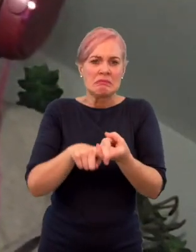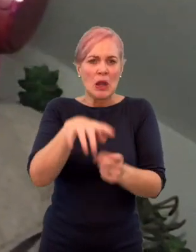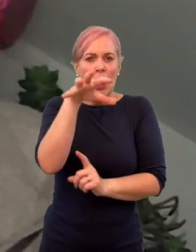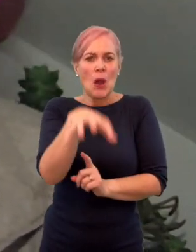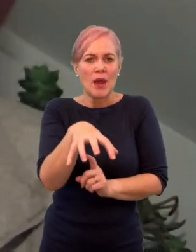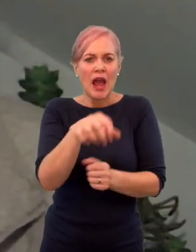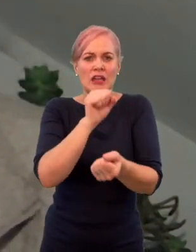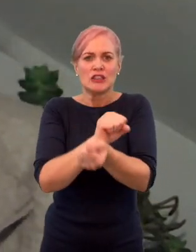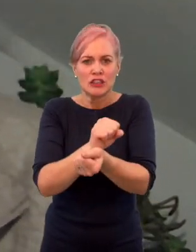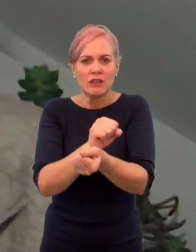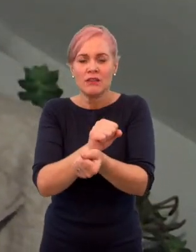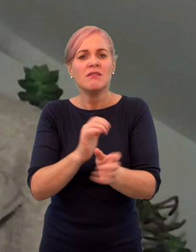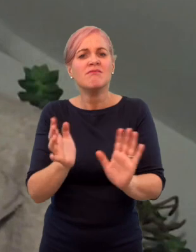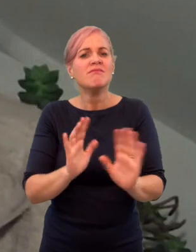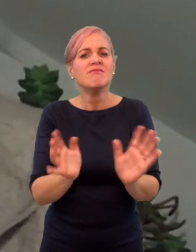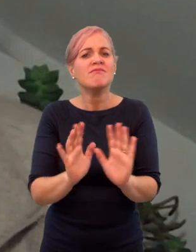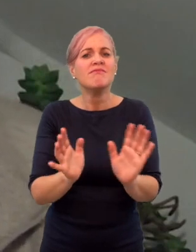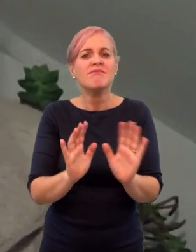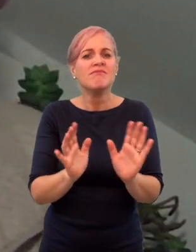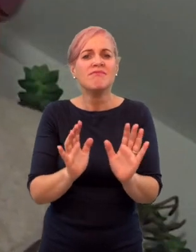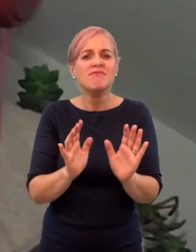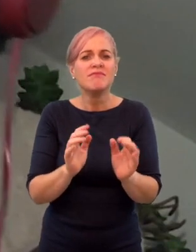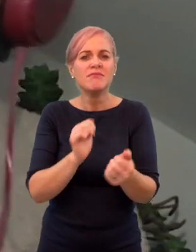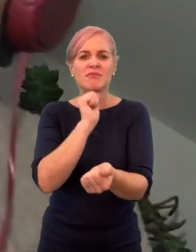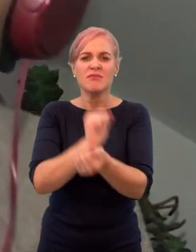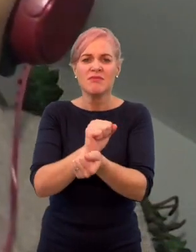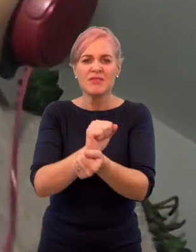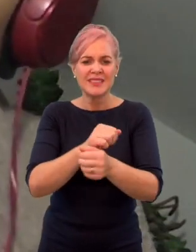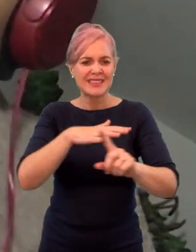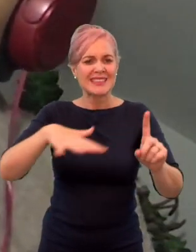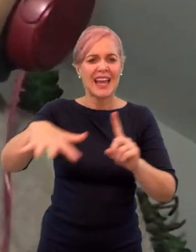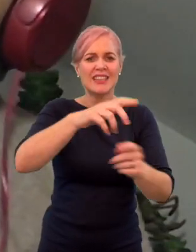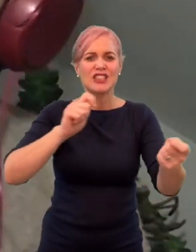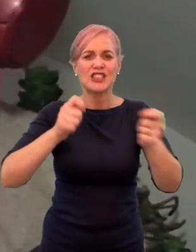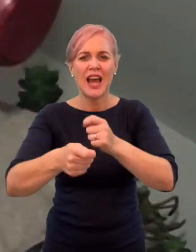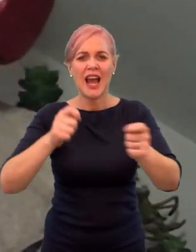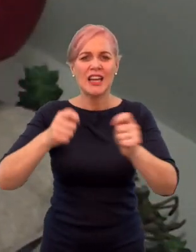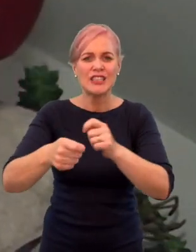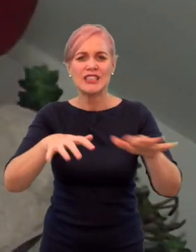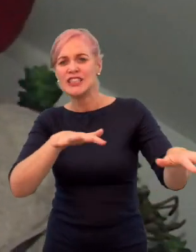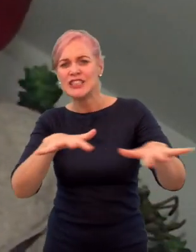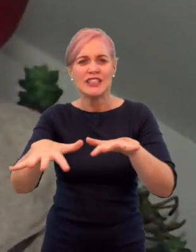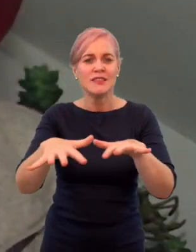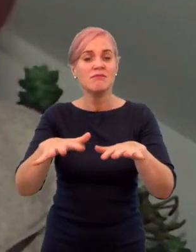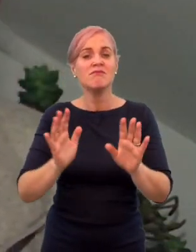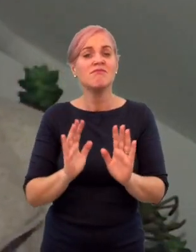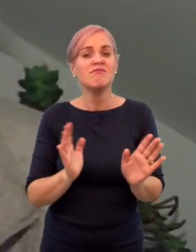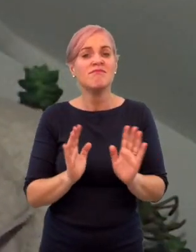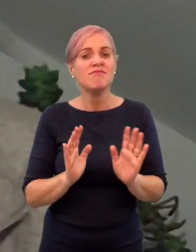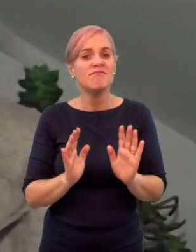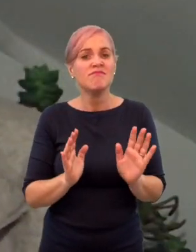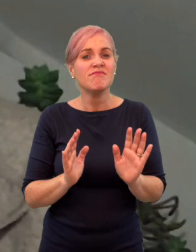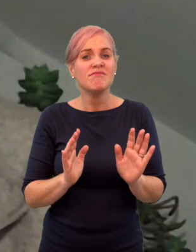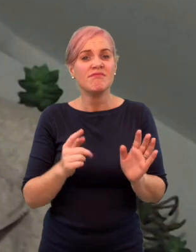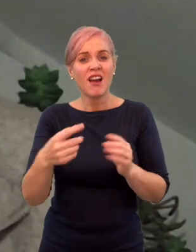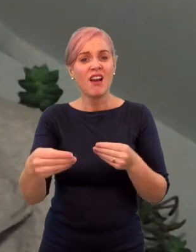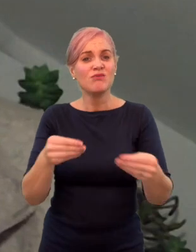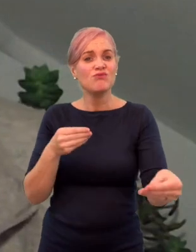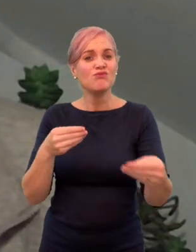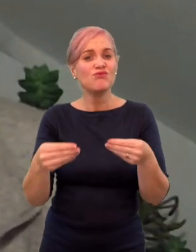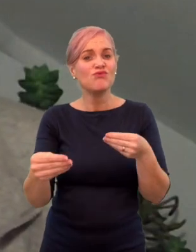not rigid about time. It's not rigid about location. It's not rigid about like concrete set changes.